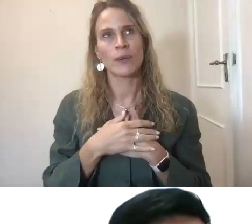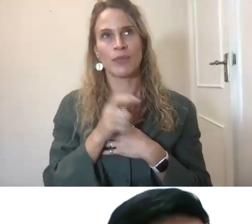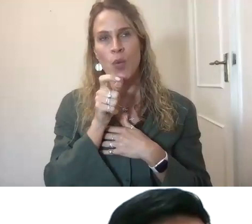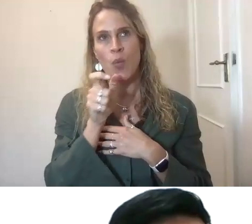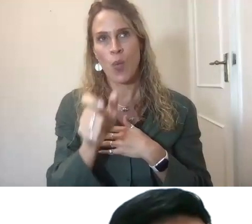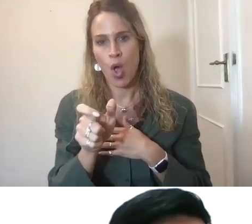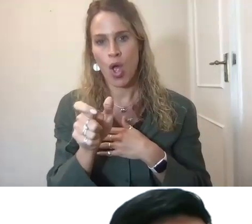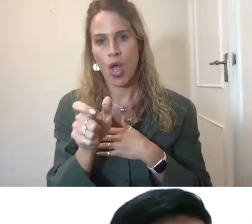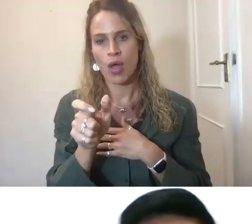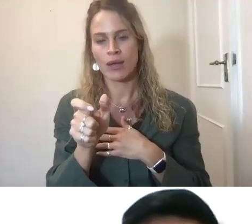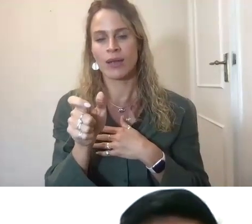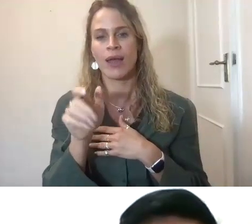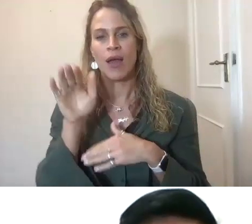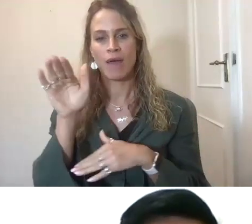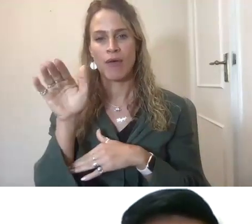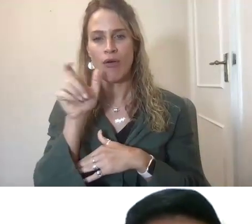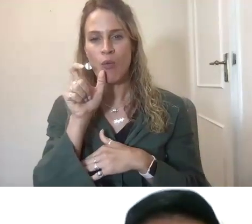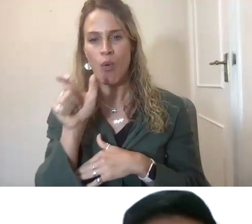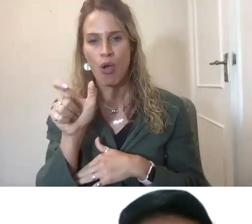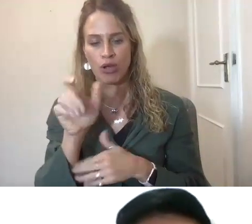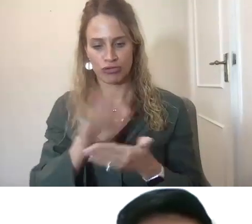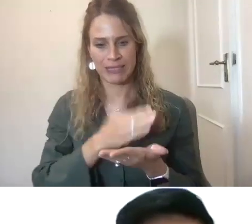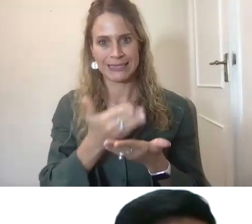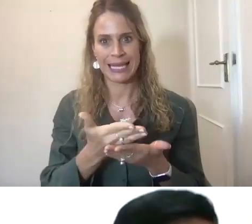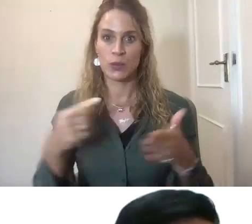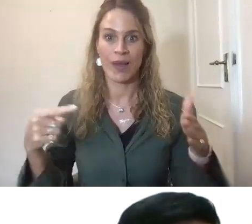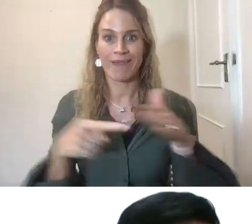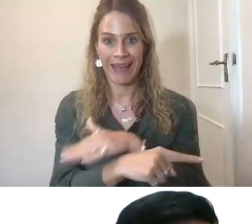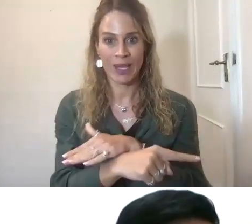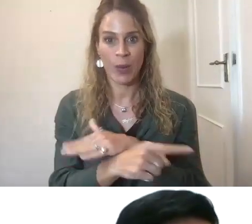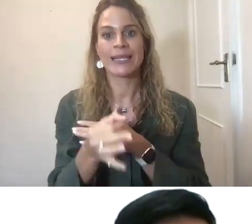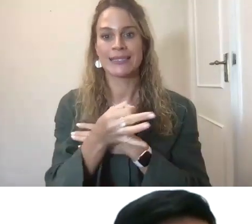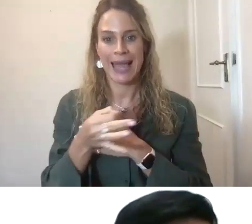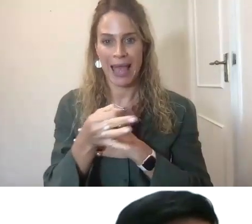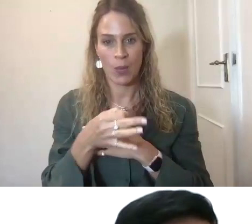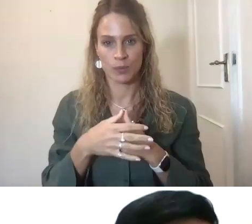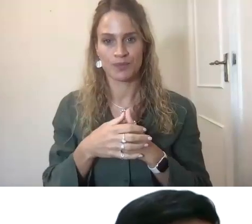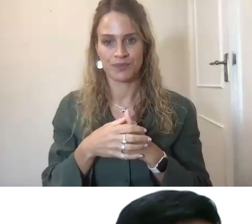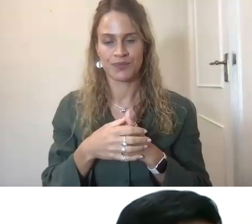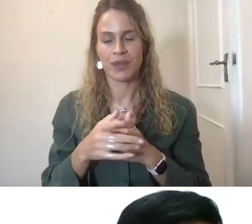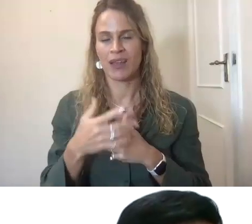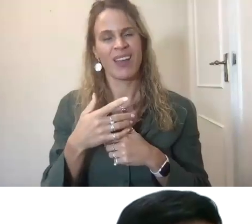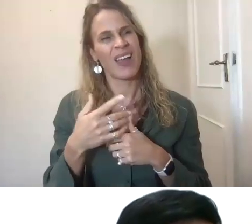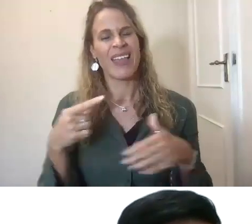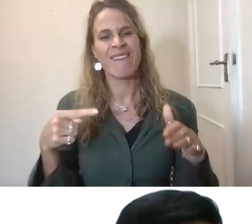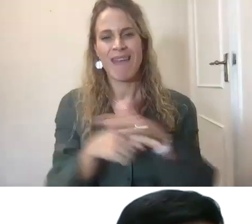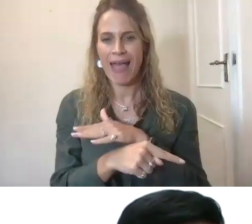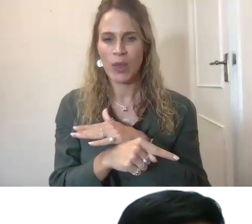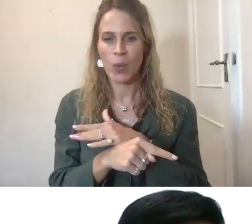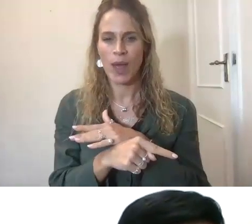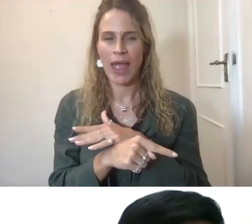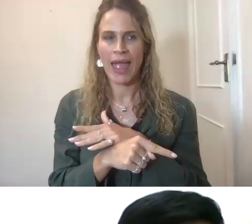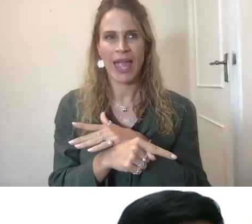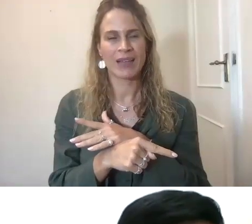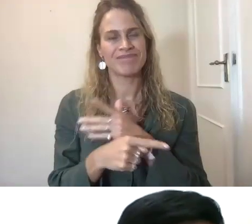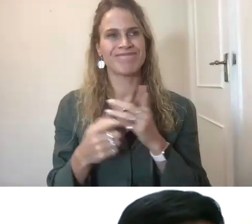translates closer to evacuate. Why didn't you evacuate the town? But at the same time, evacuate sounds